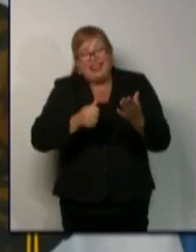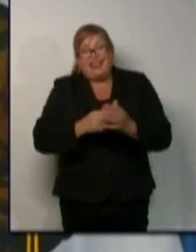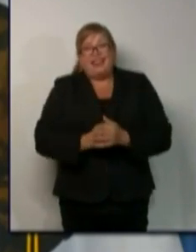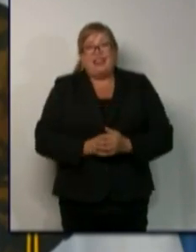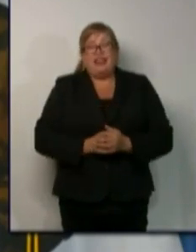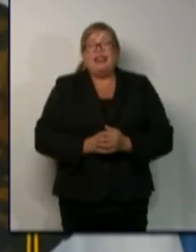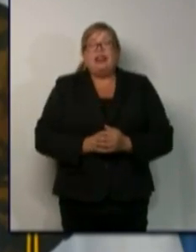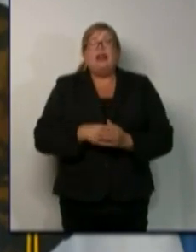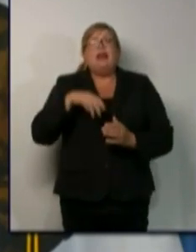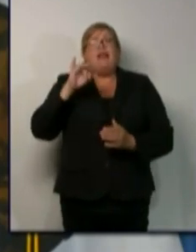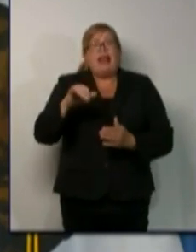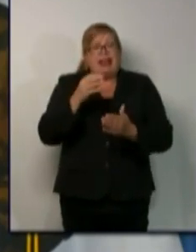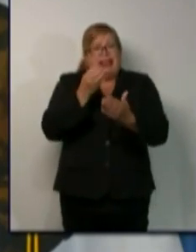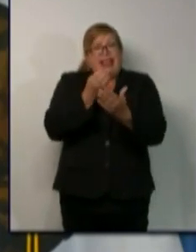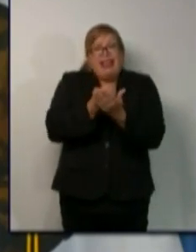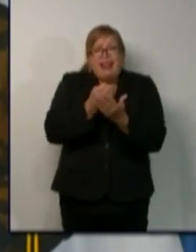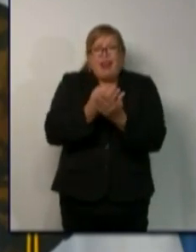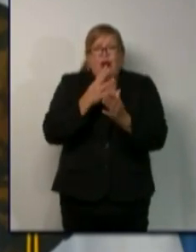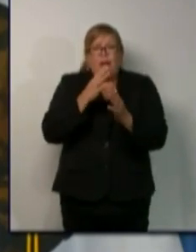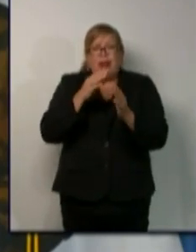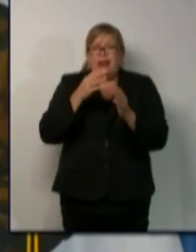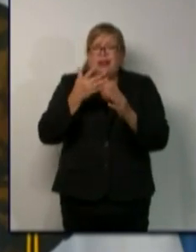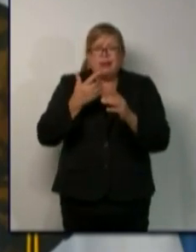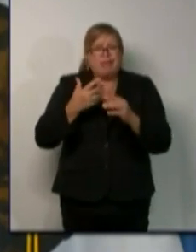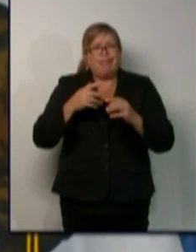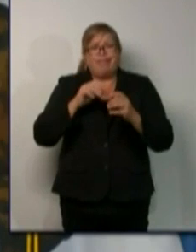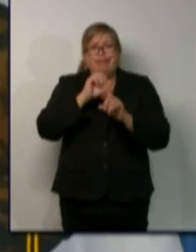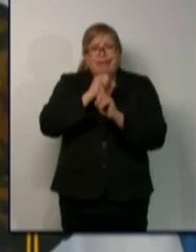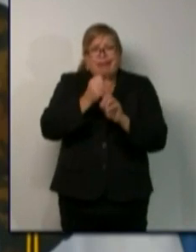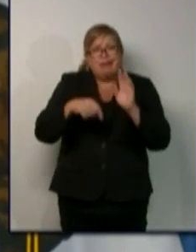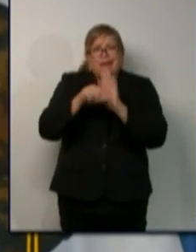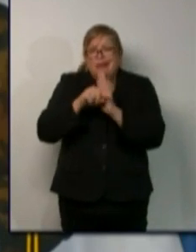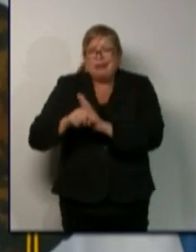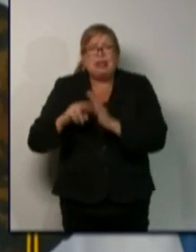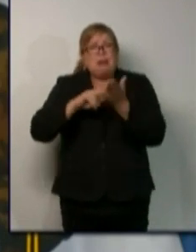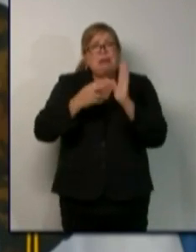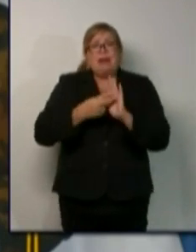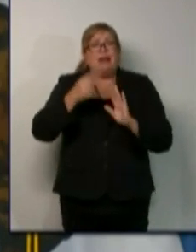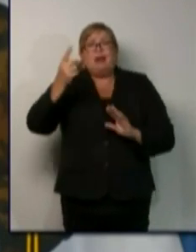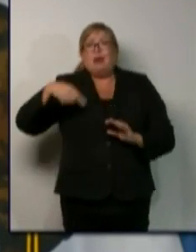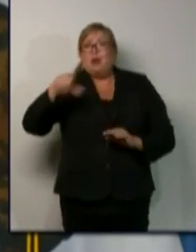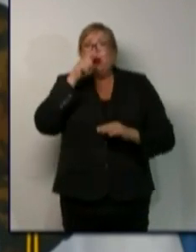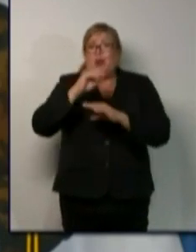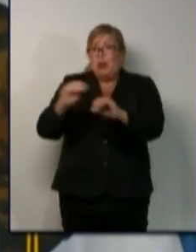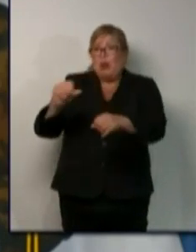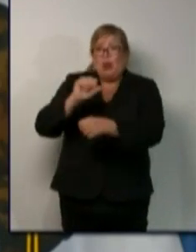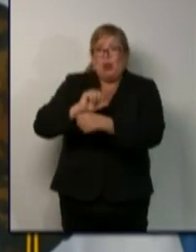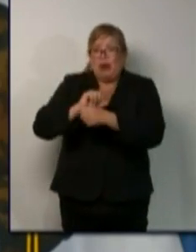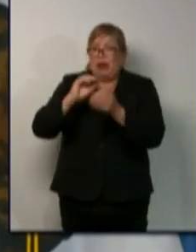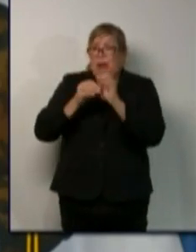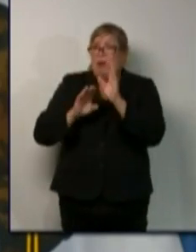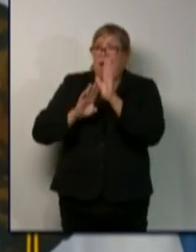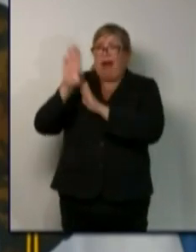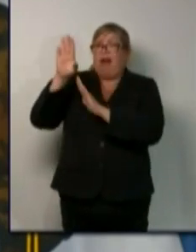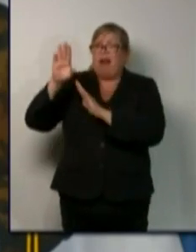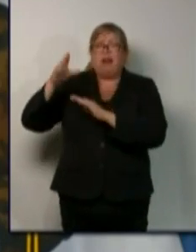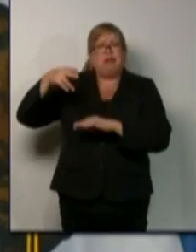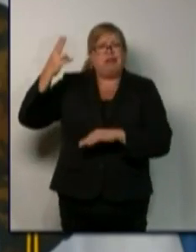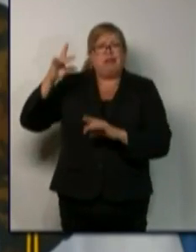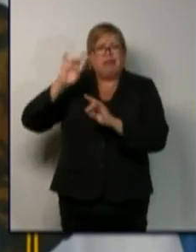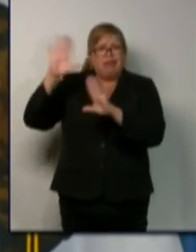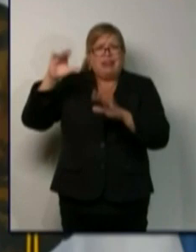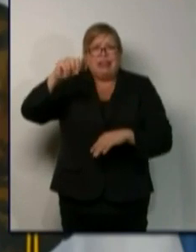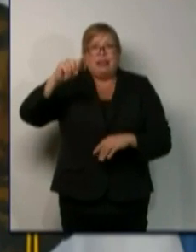economic consequences, the personal and professional consequences, those unemployment numbers certainly are, but the budget